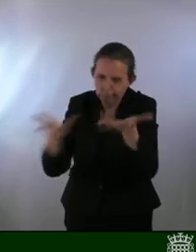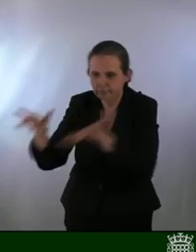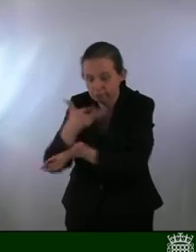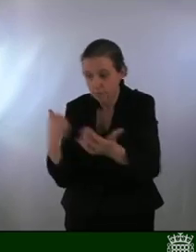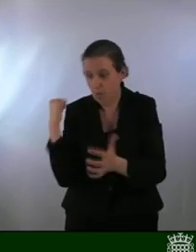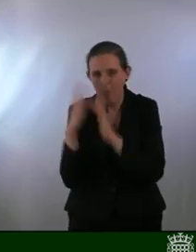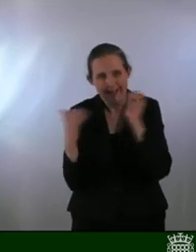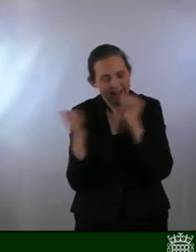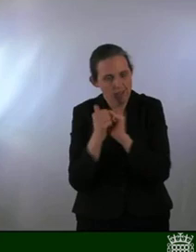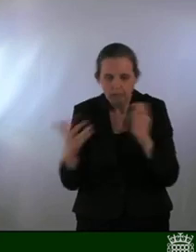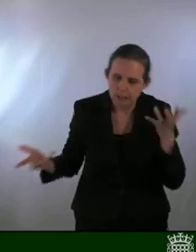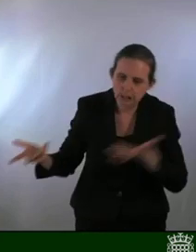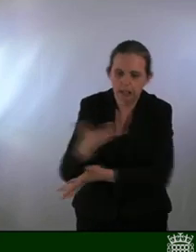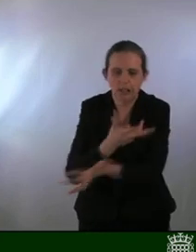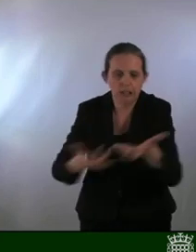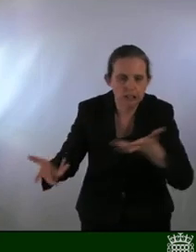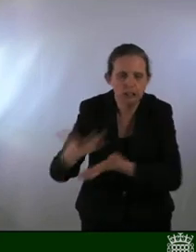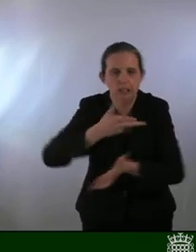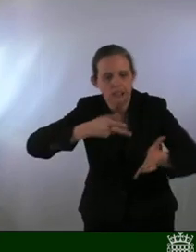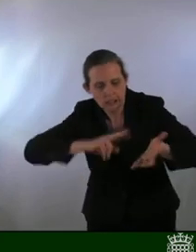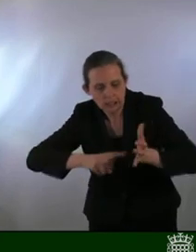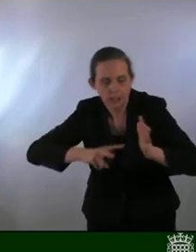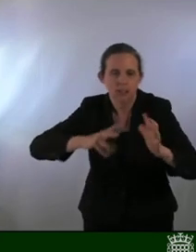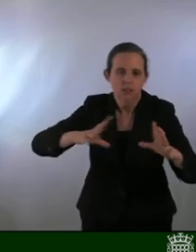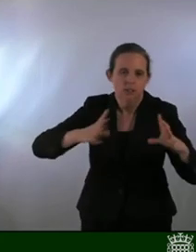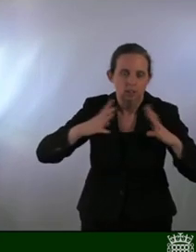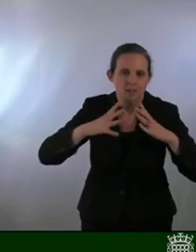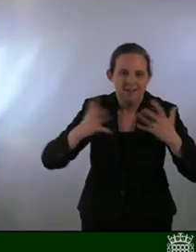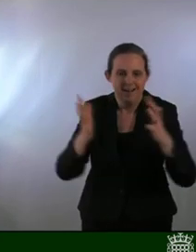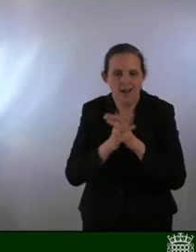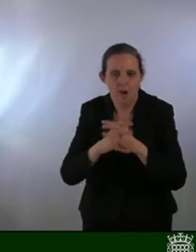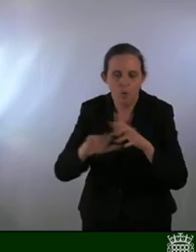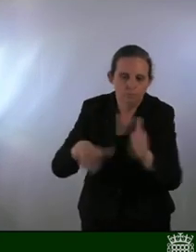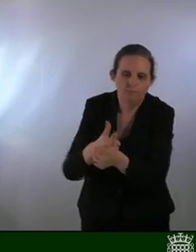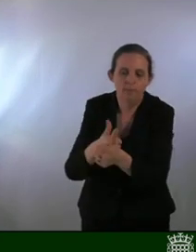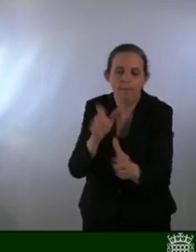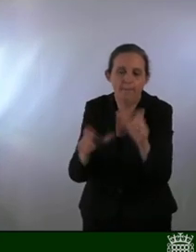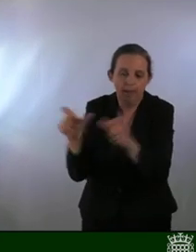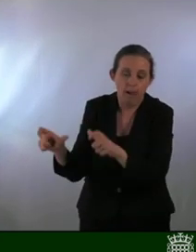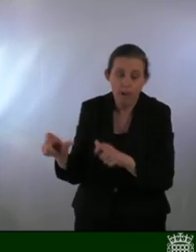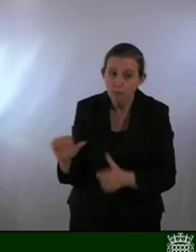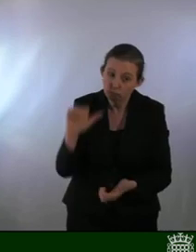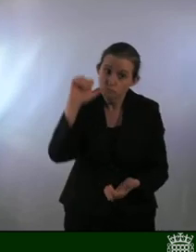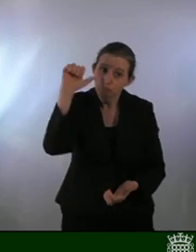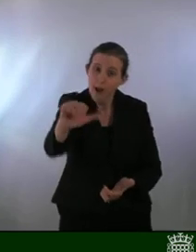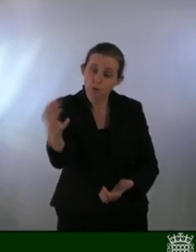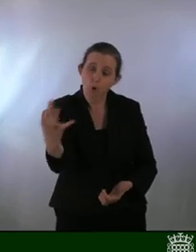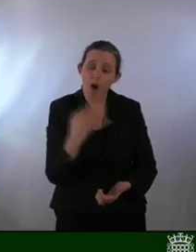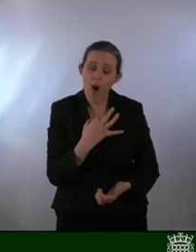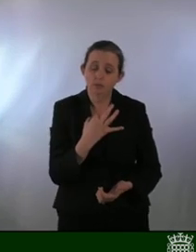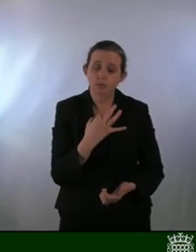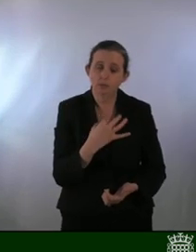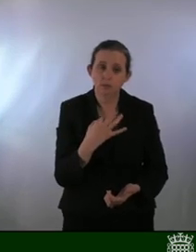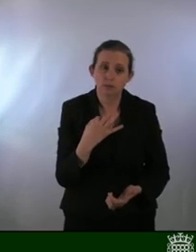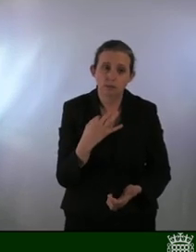over the weekend about what further measures can be brought forward. He's right to ask this question of